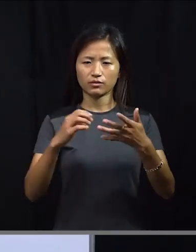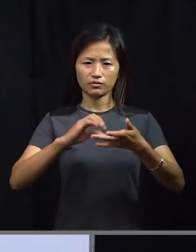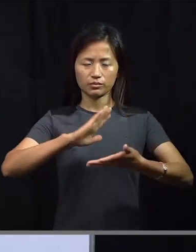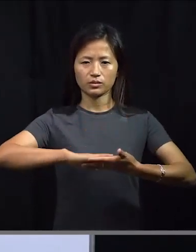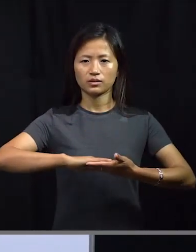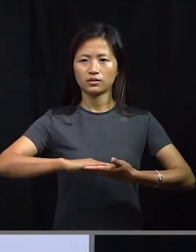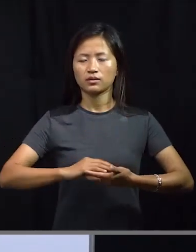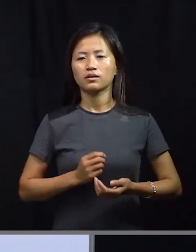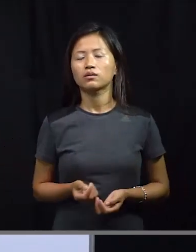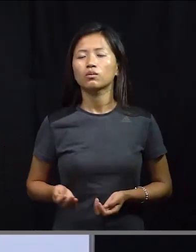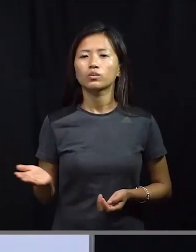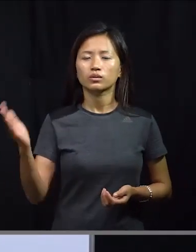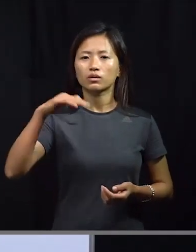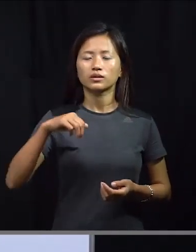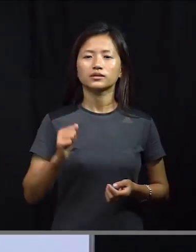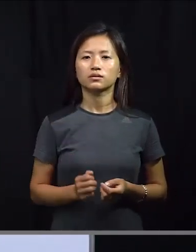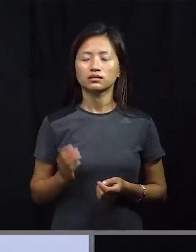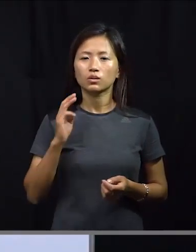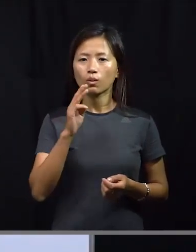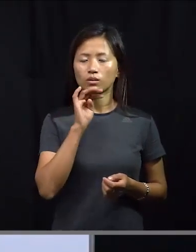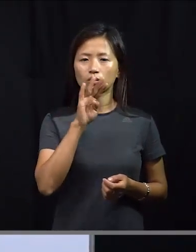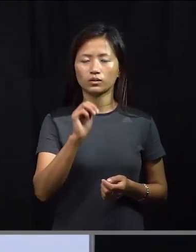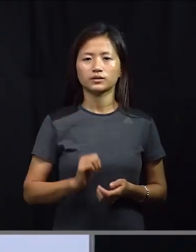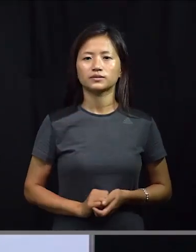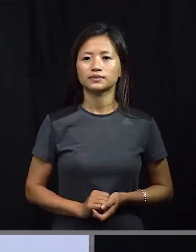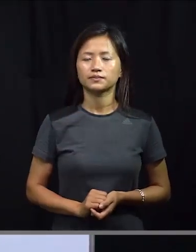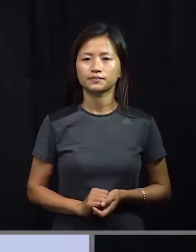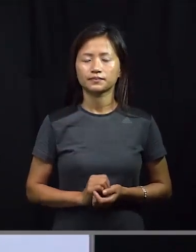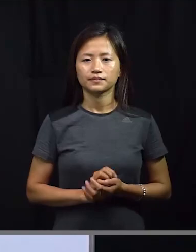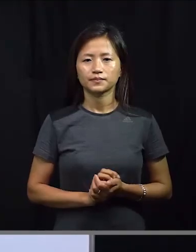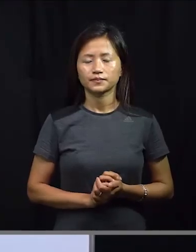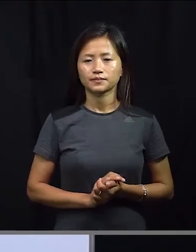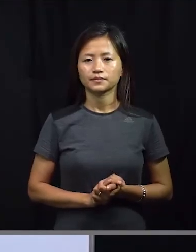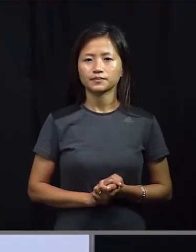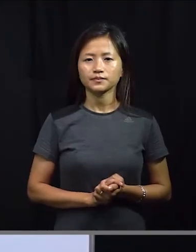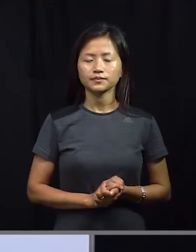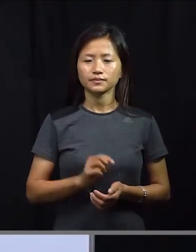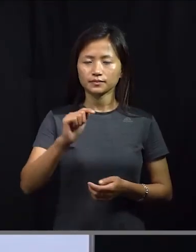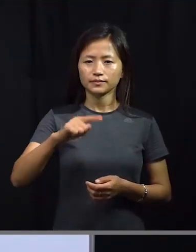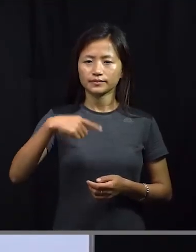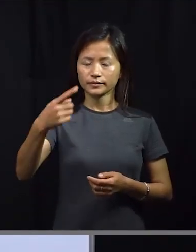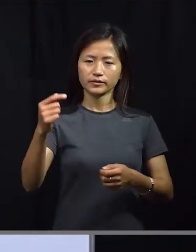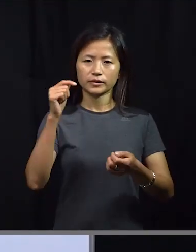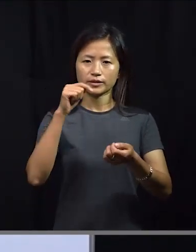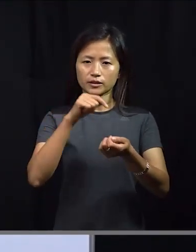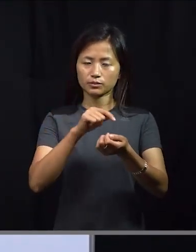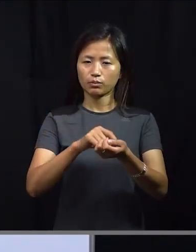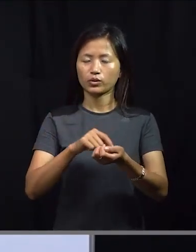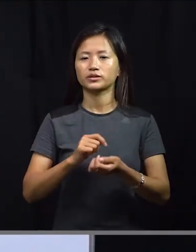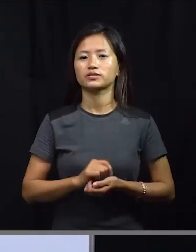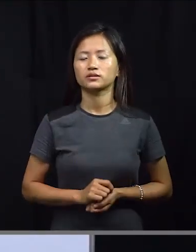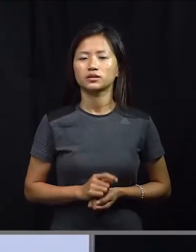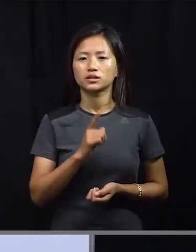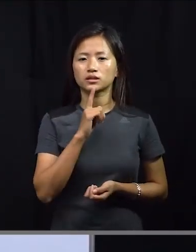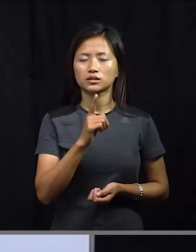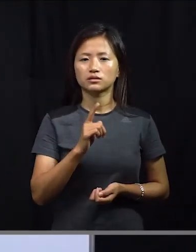as hypergamy or anuloma. Okay, now the next point is hypogamy. Okay,